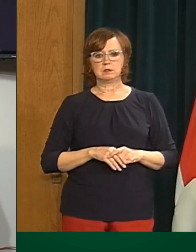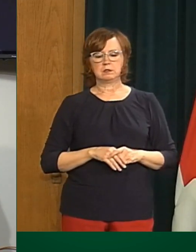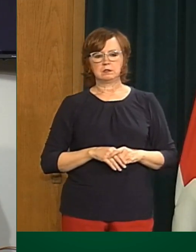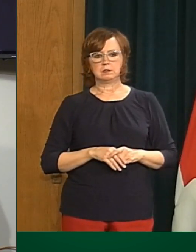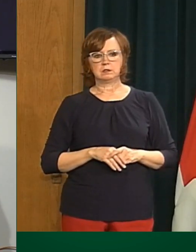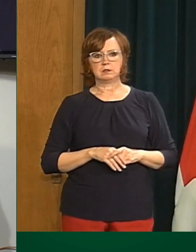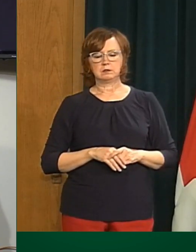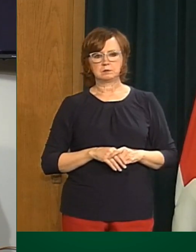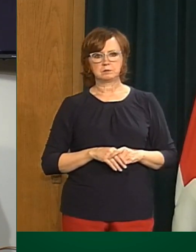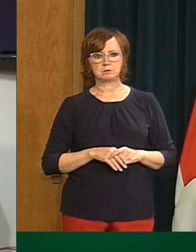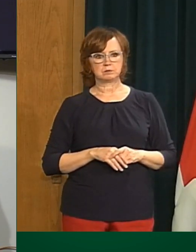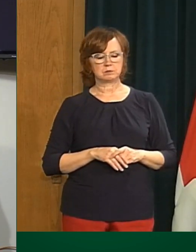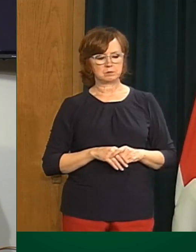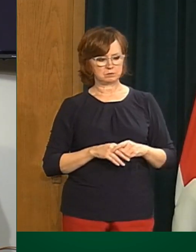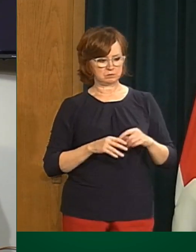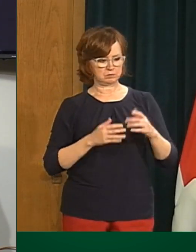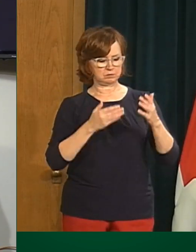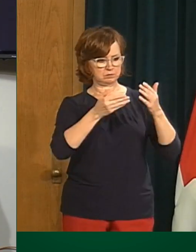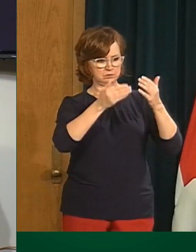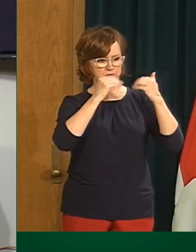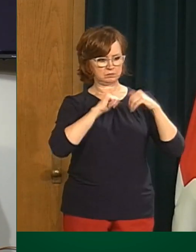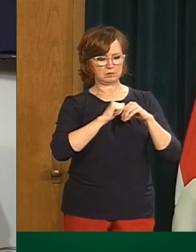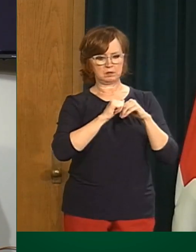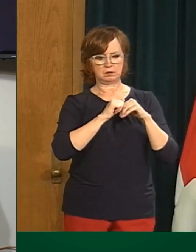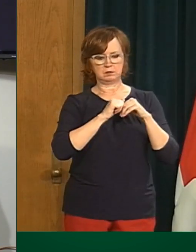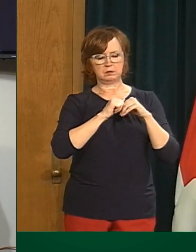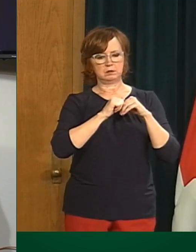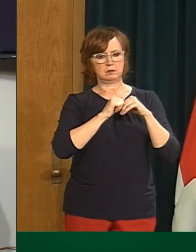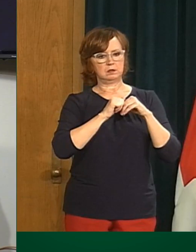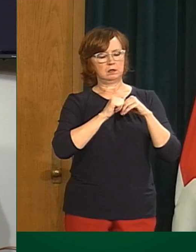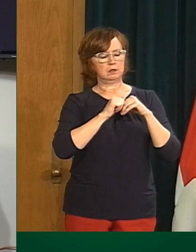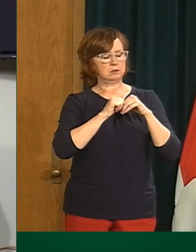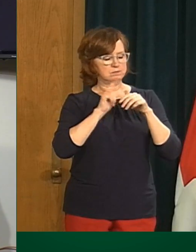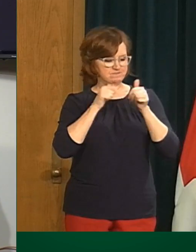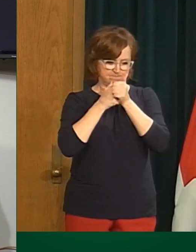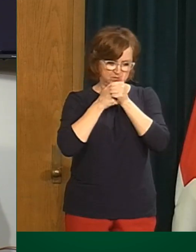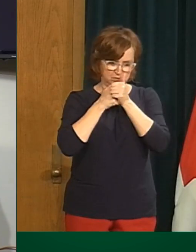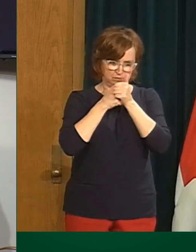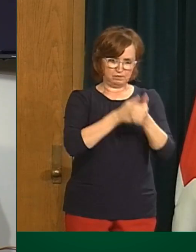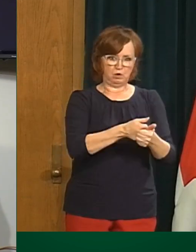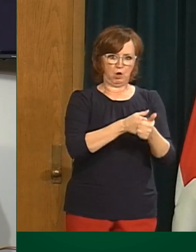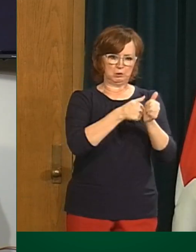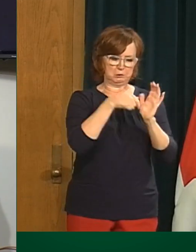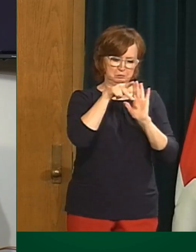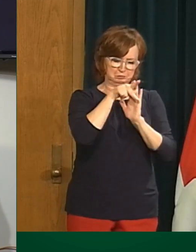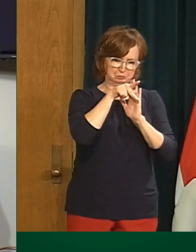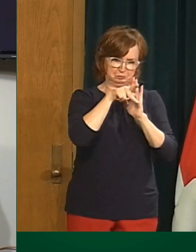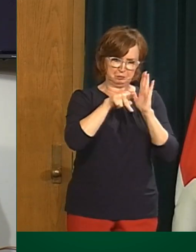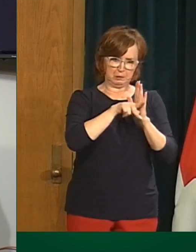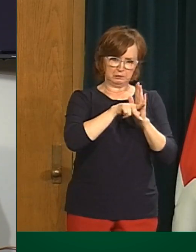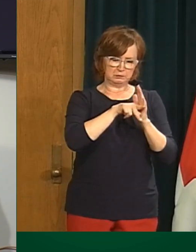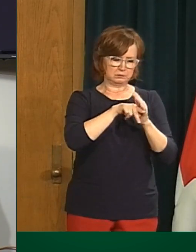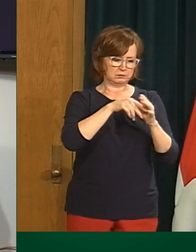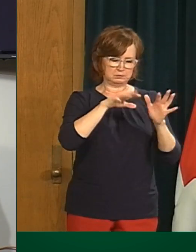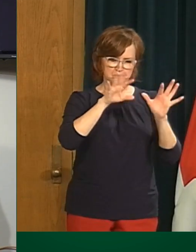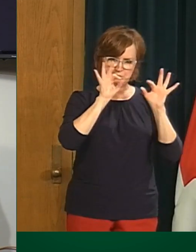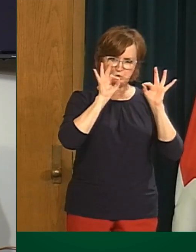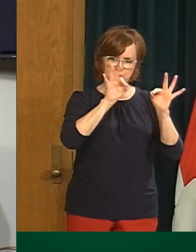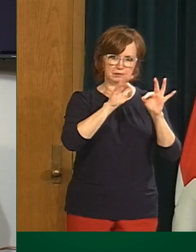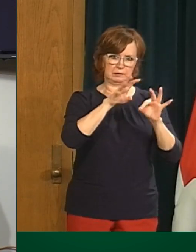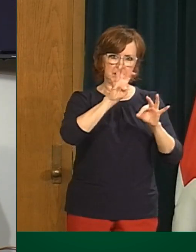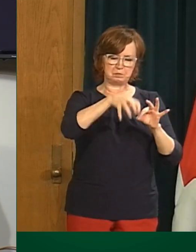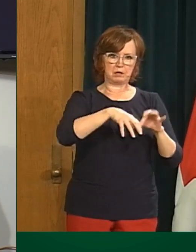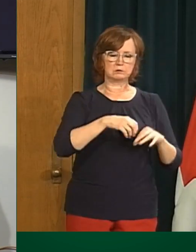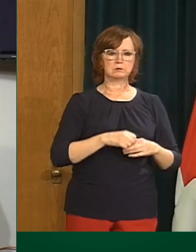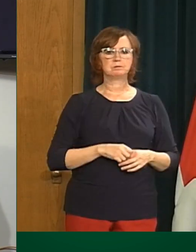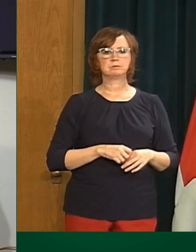strict adherence to best practices in infection control through enhanced cleaning.